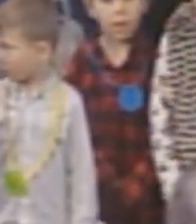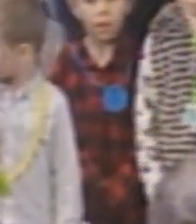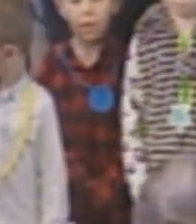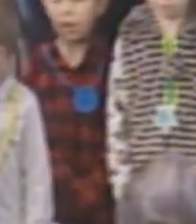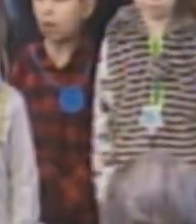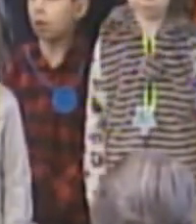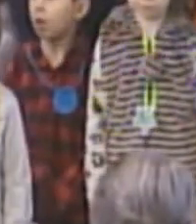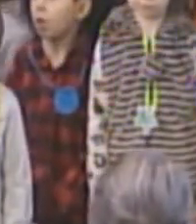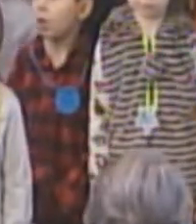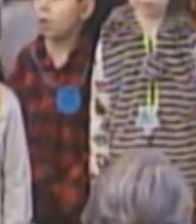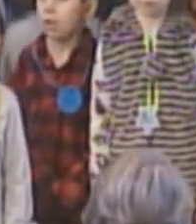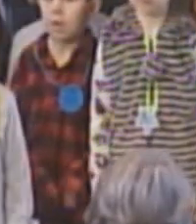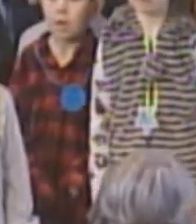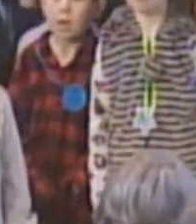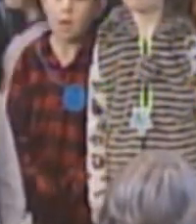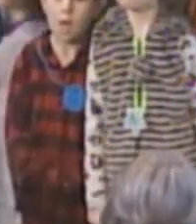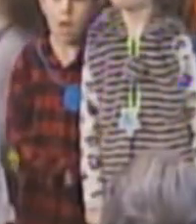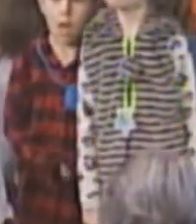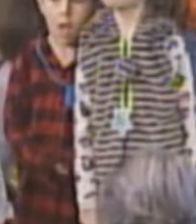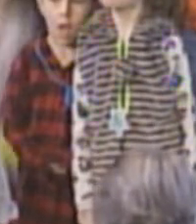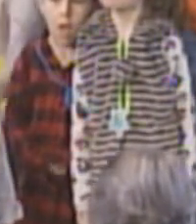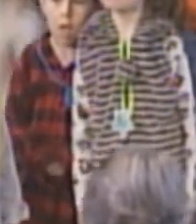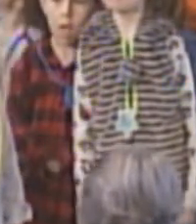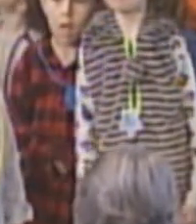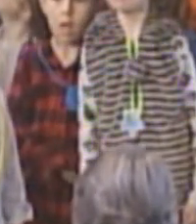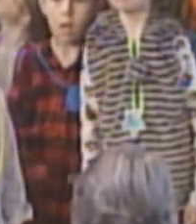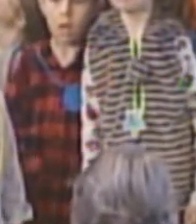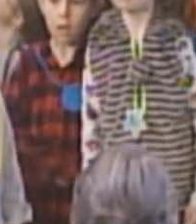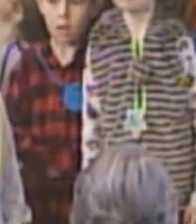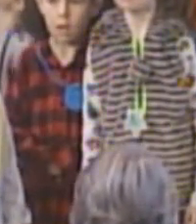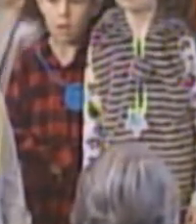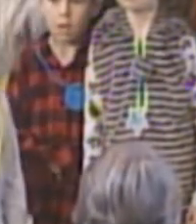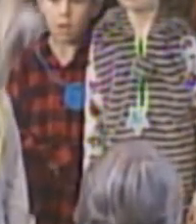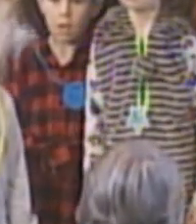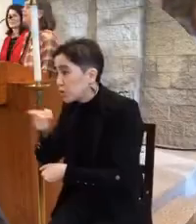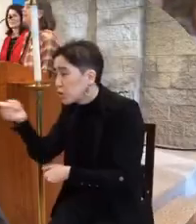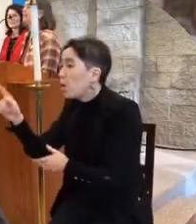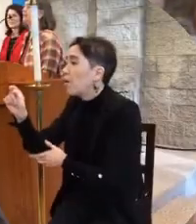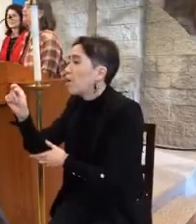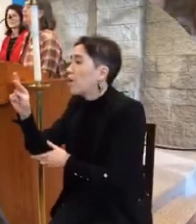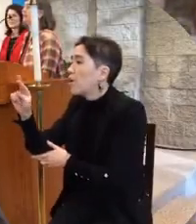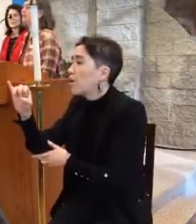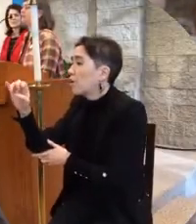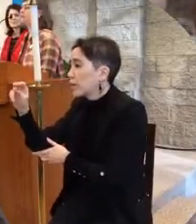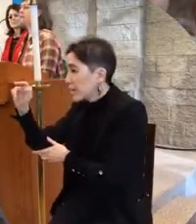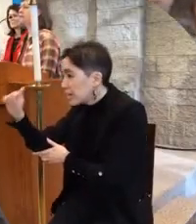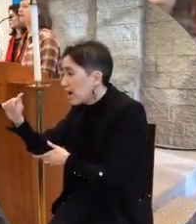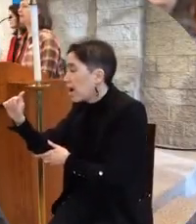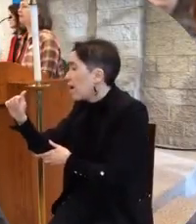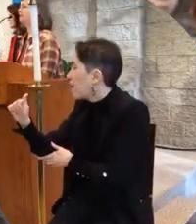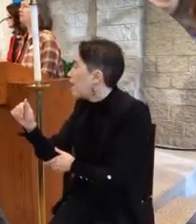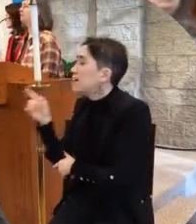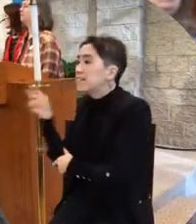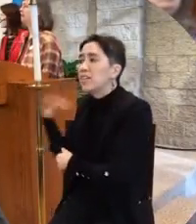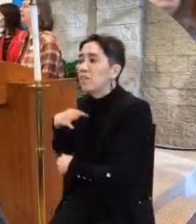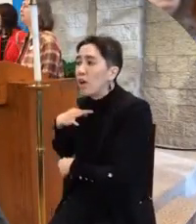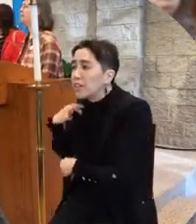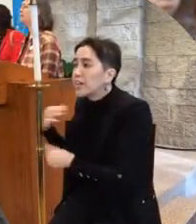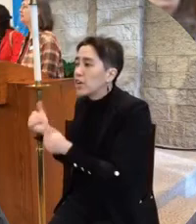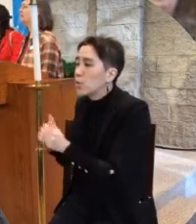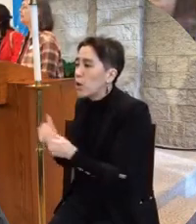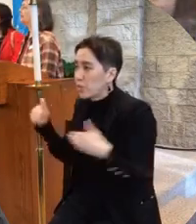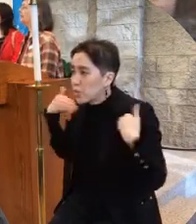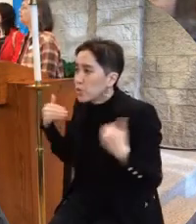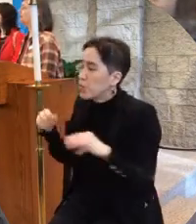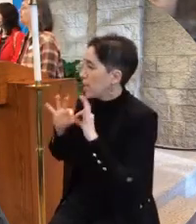In the light. Good morning. I want to introduce to you Trina Koning. She has been a volunteer with Youth and Family Ministry for